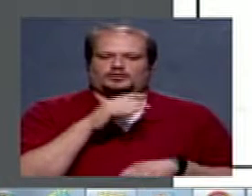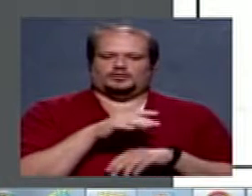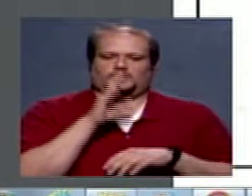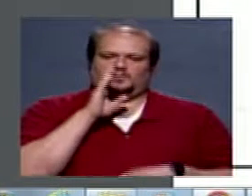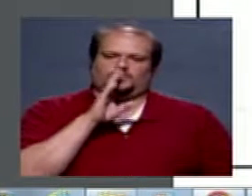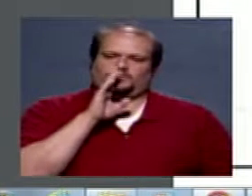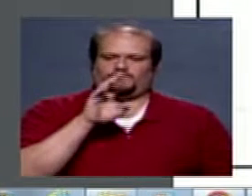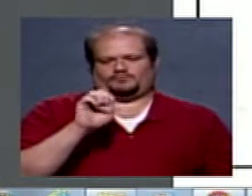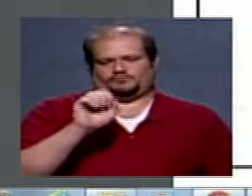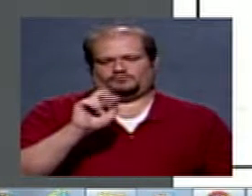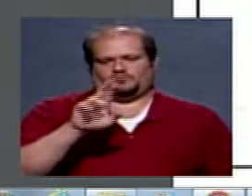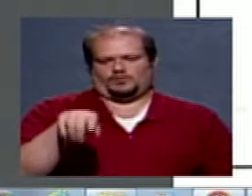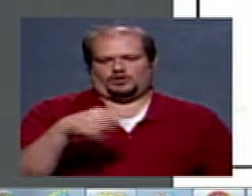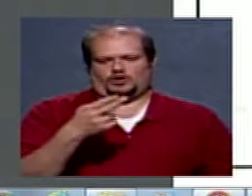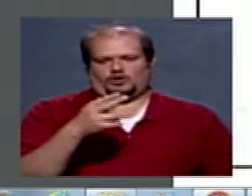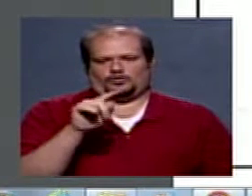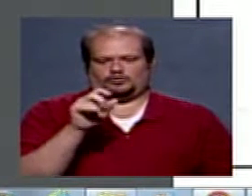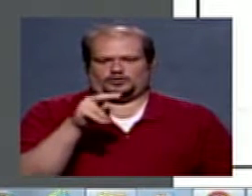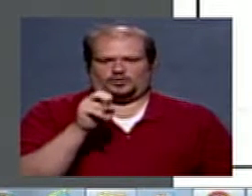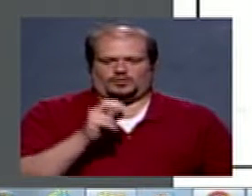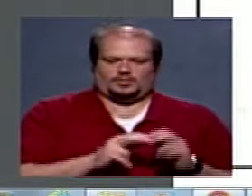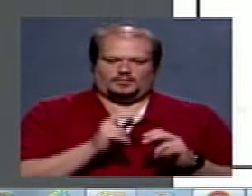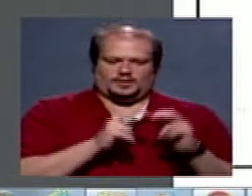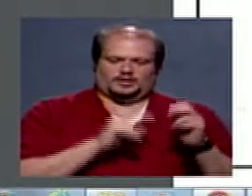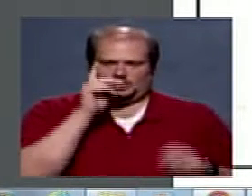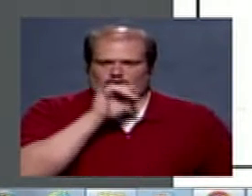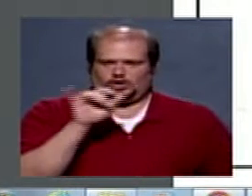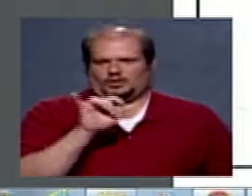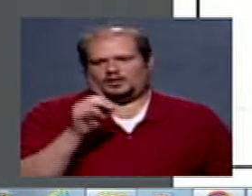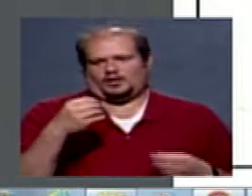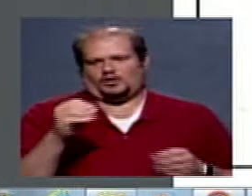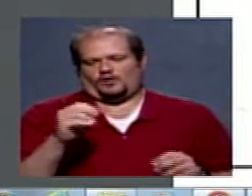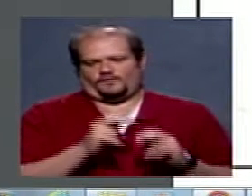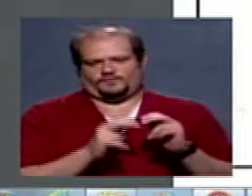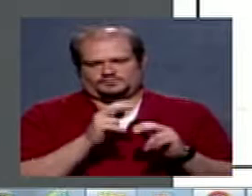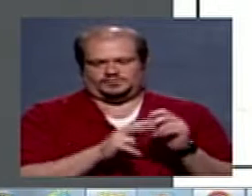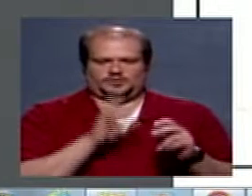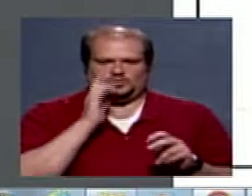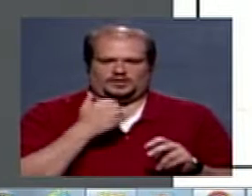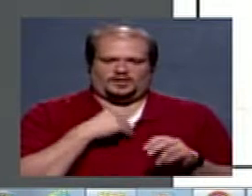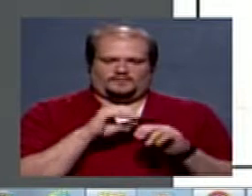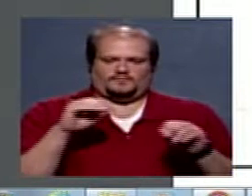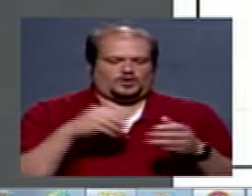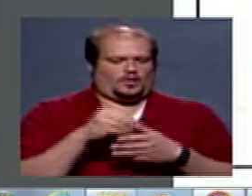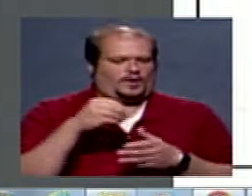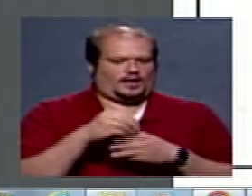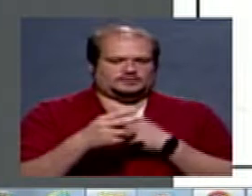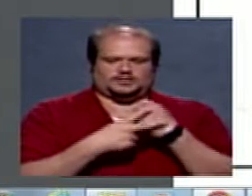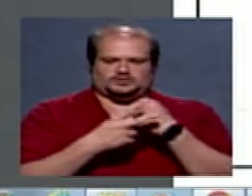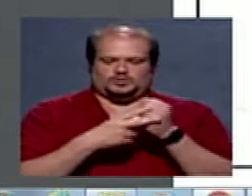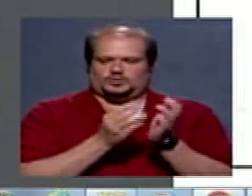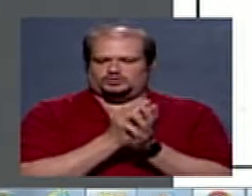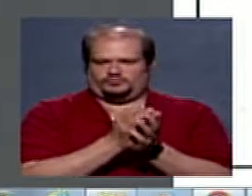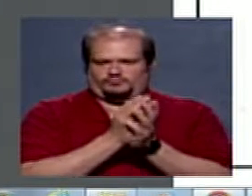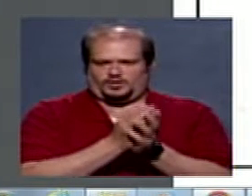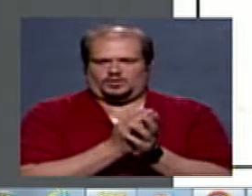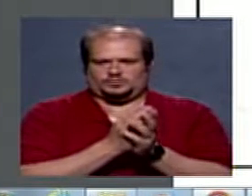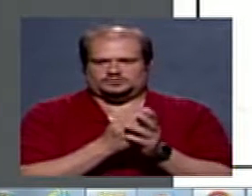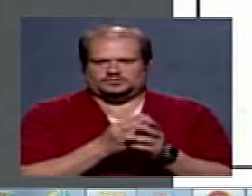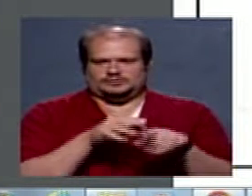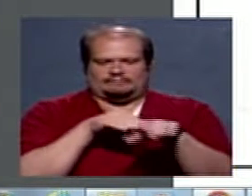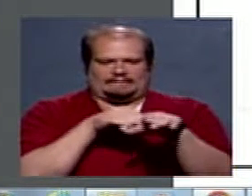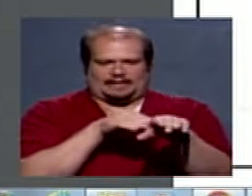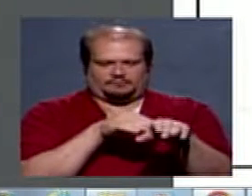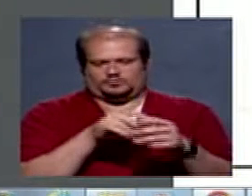earth-toned. The building will have the appearance to a great deal of an office building. There will be no outside storage of boats, campers,